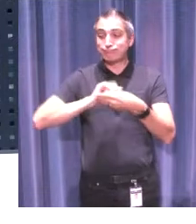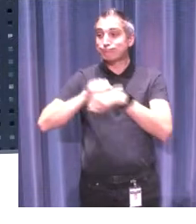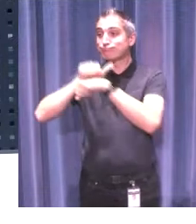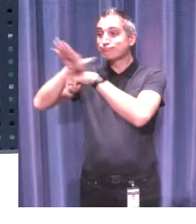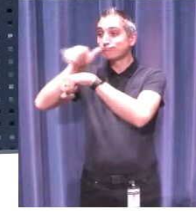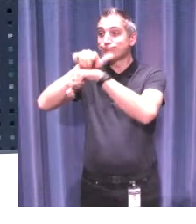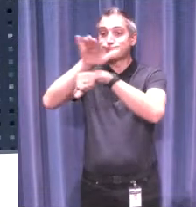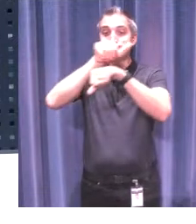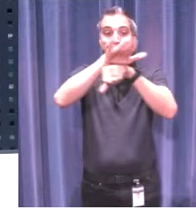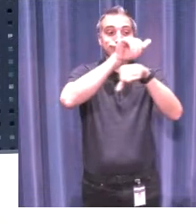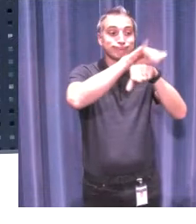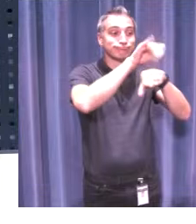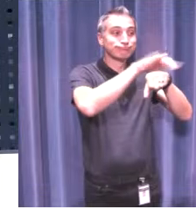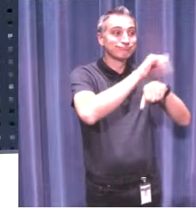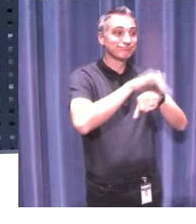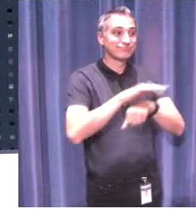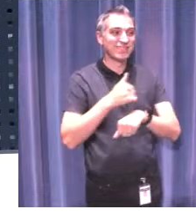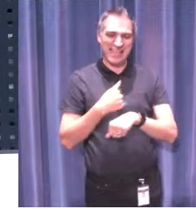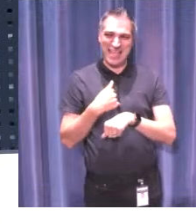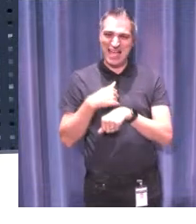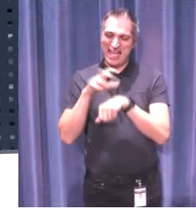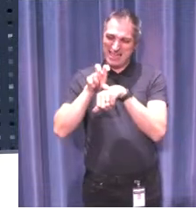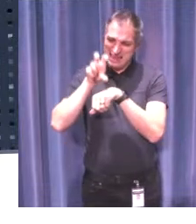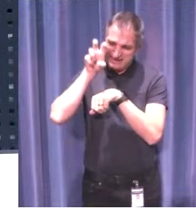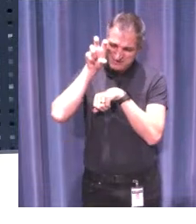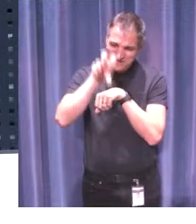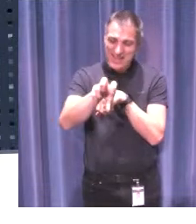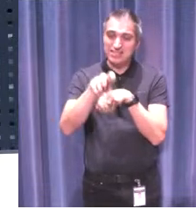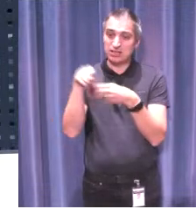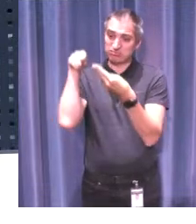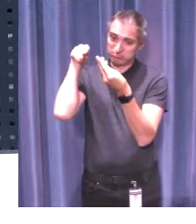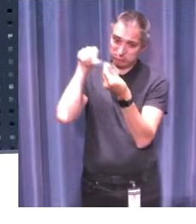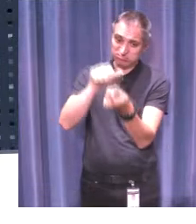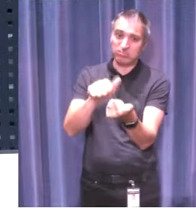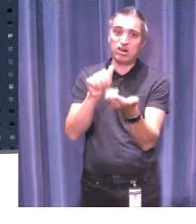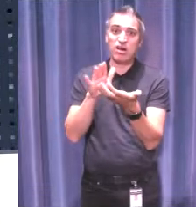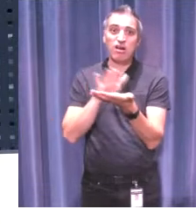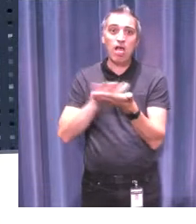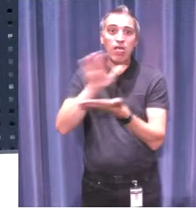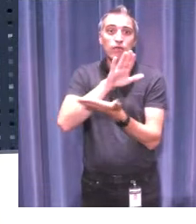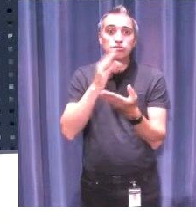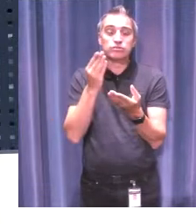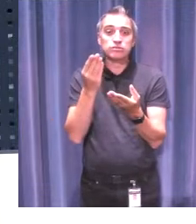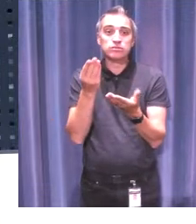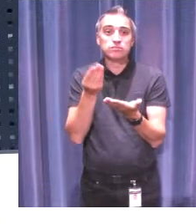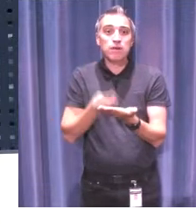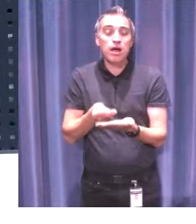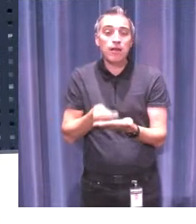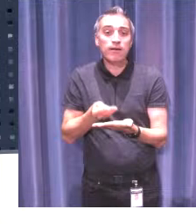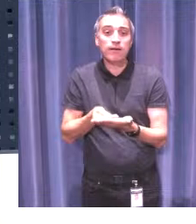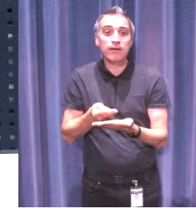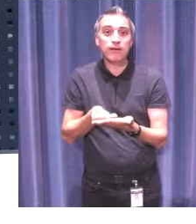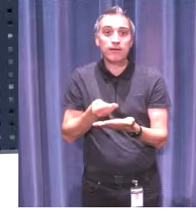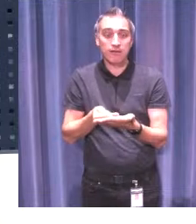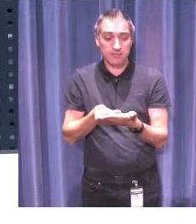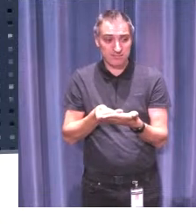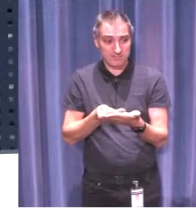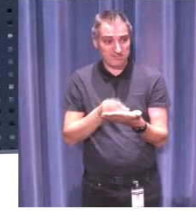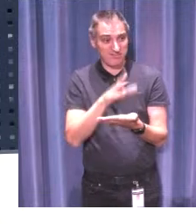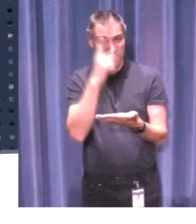had invested considerable college money in that